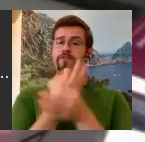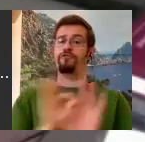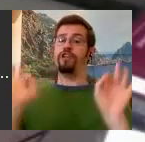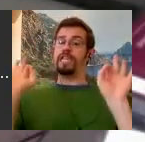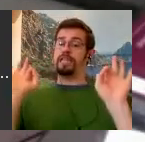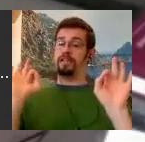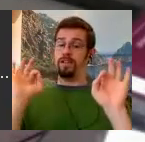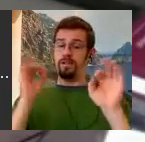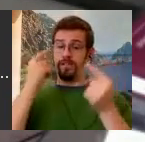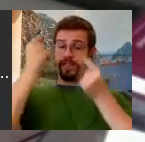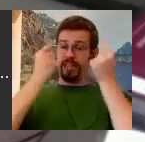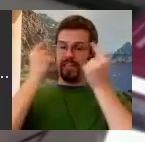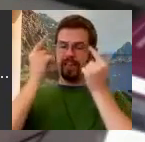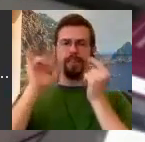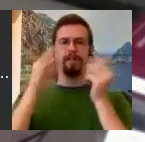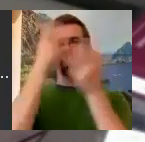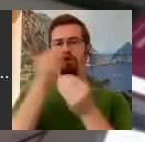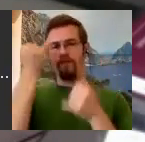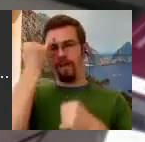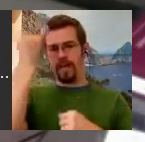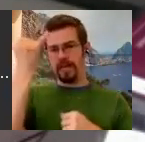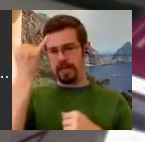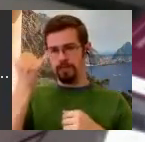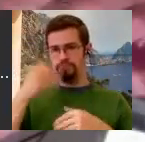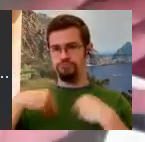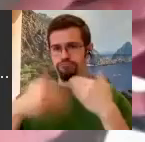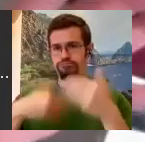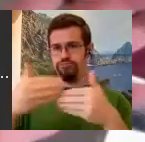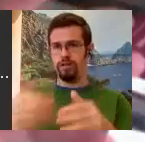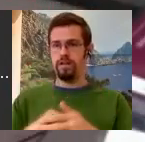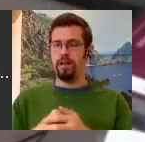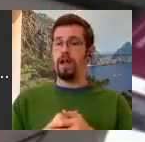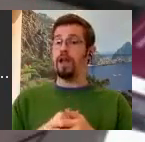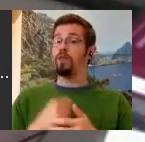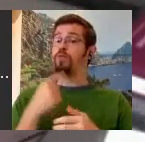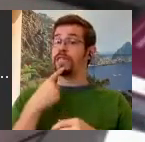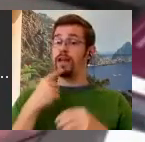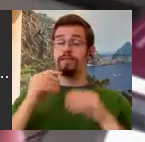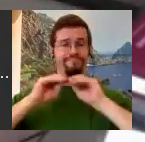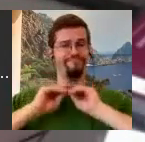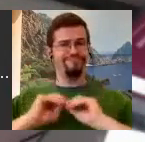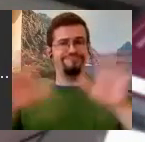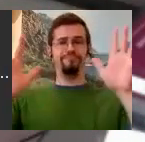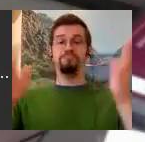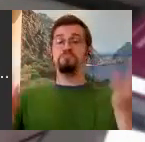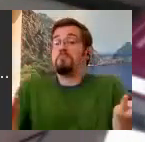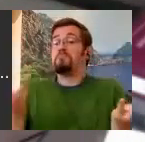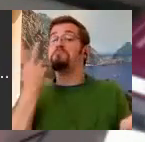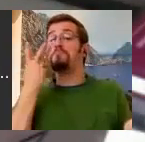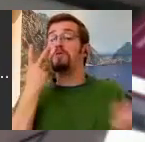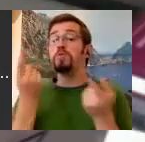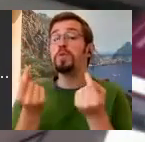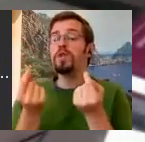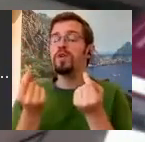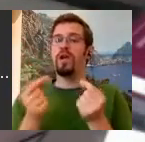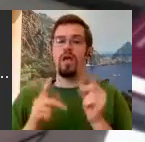grow. And when we say, okay, it's out there, let's see what we can do, and people stick with each other's